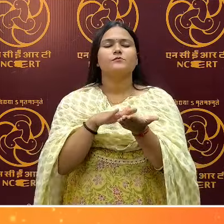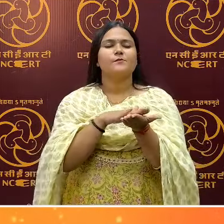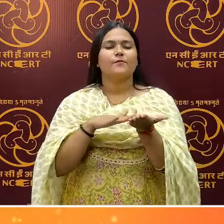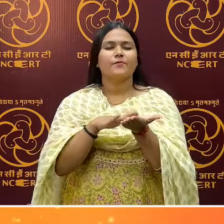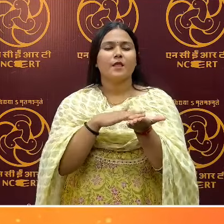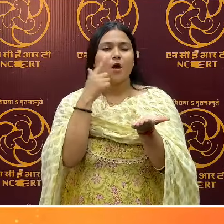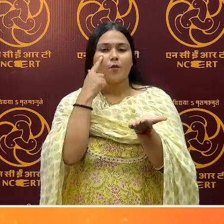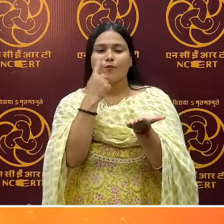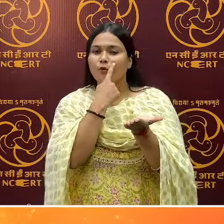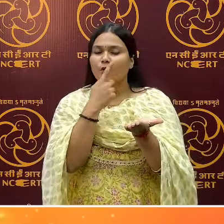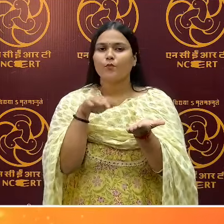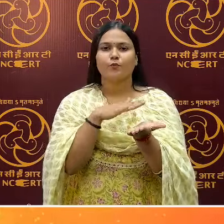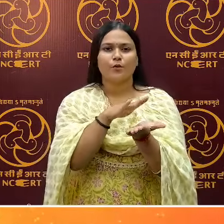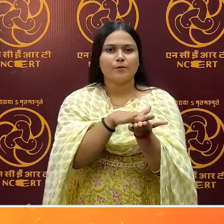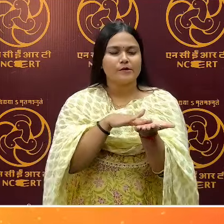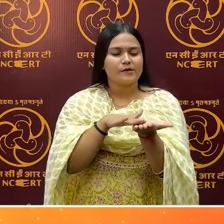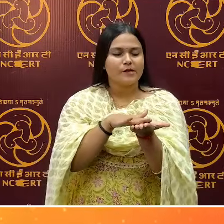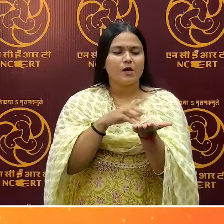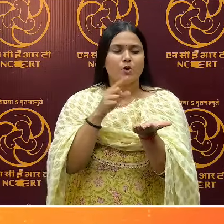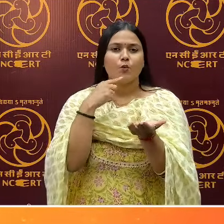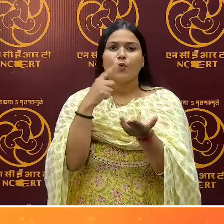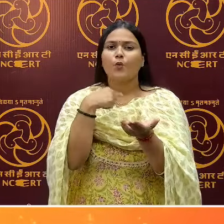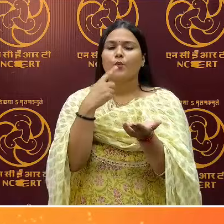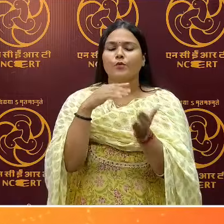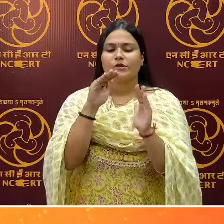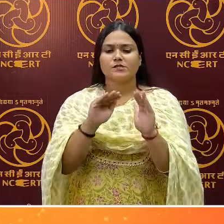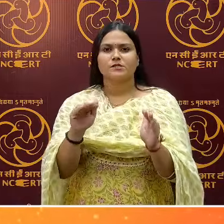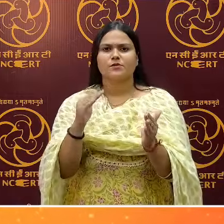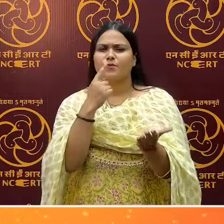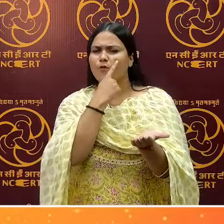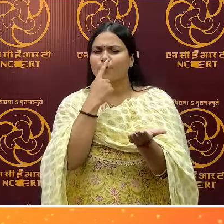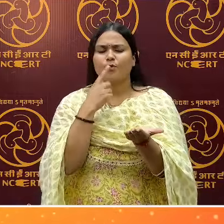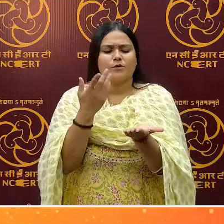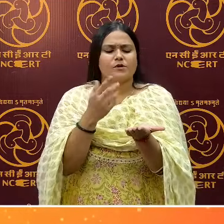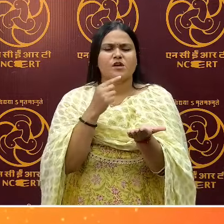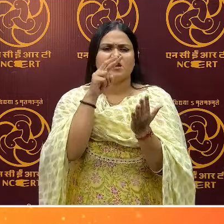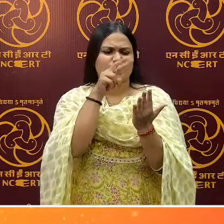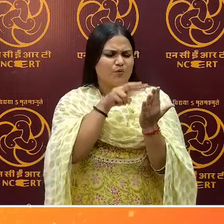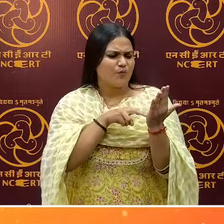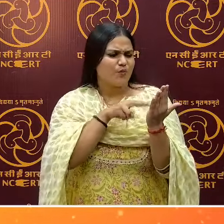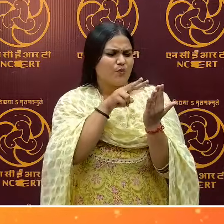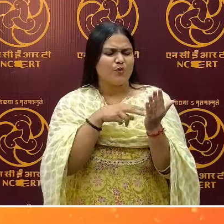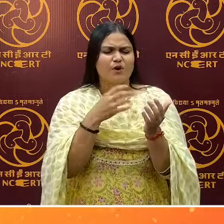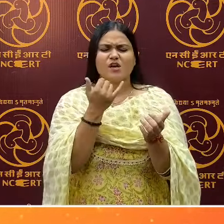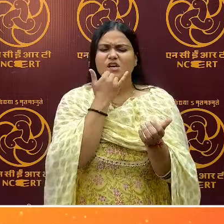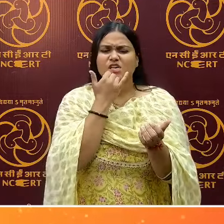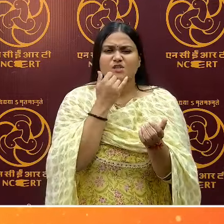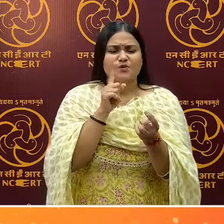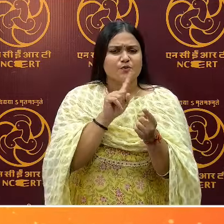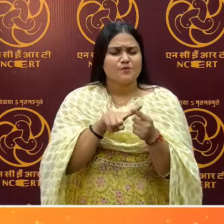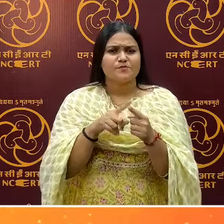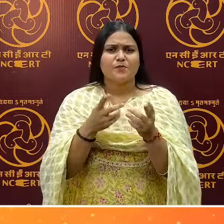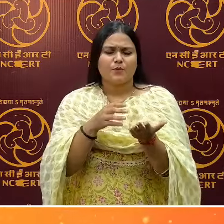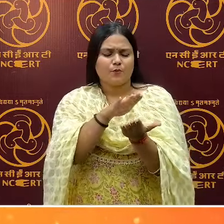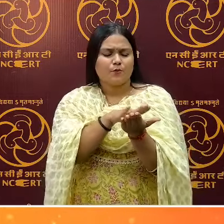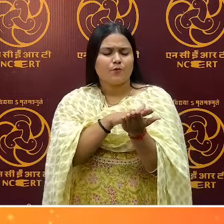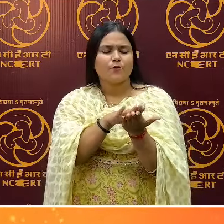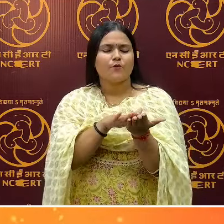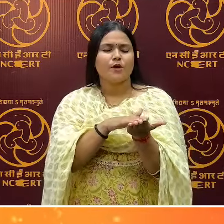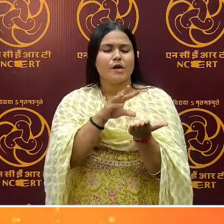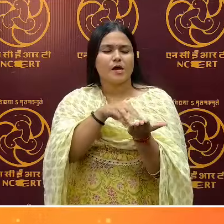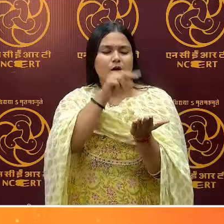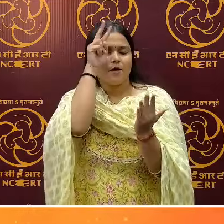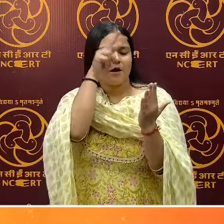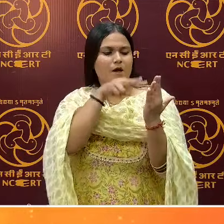braille? So children who are visually impaired or who are facing difficulty in reading, they can actually feel the dots and they can read and revise